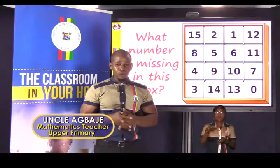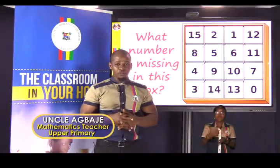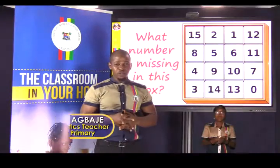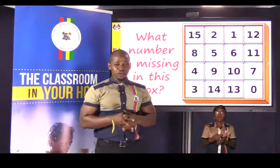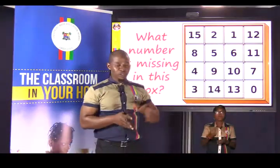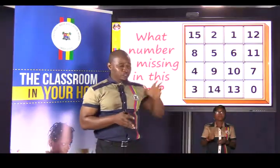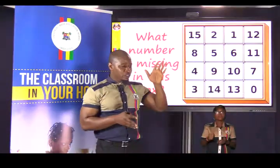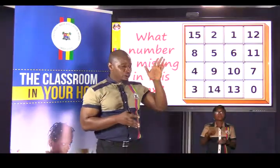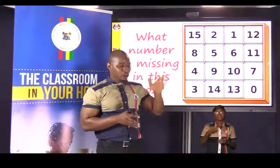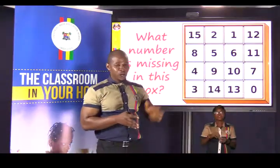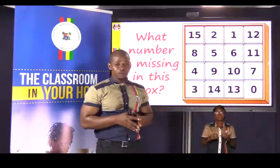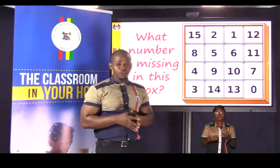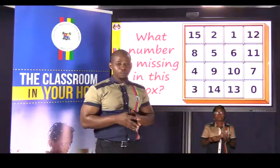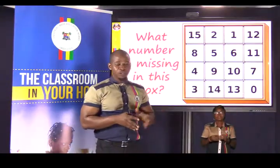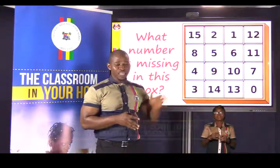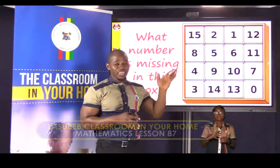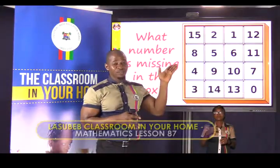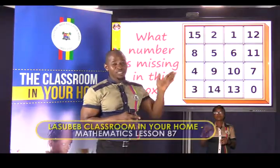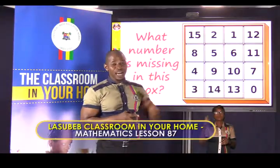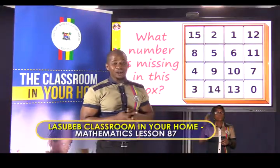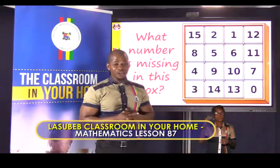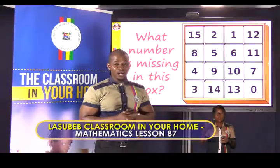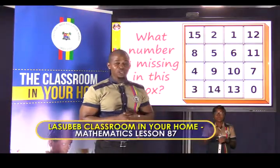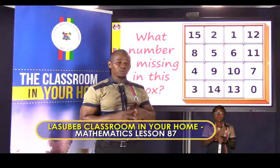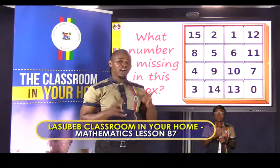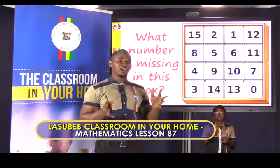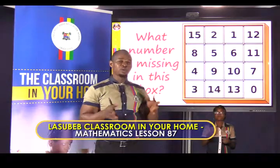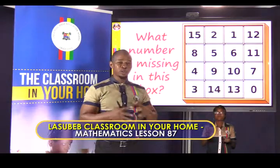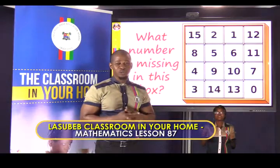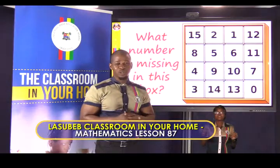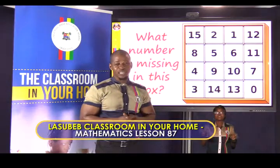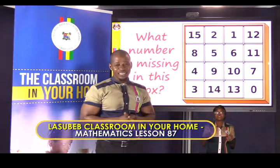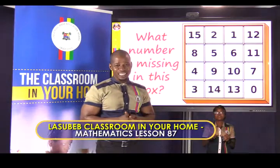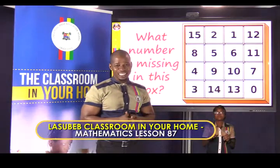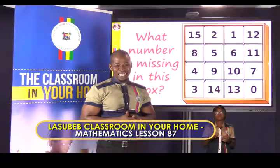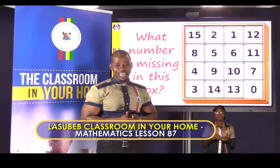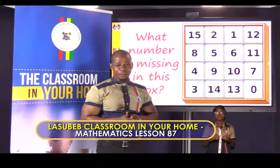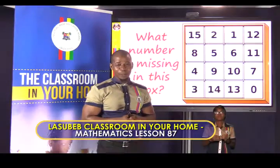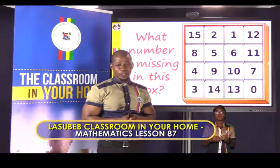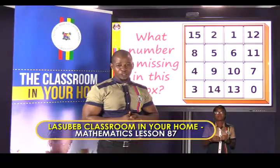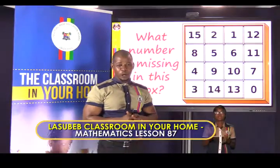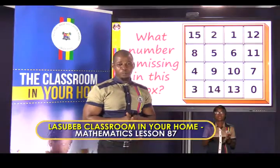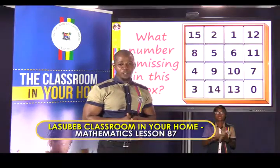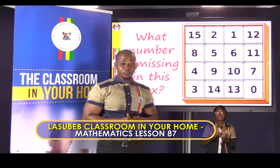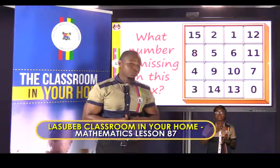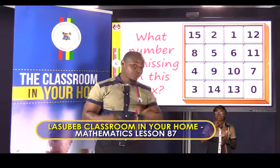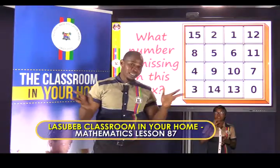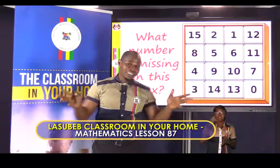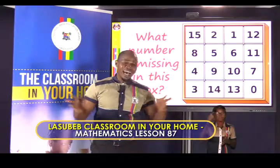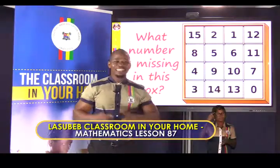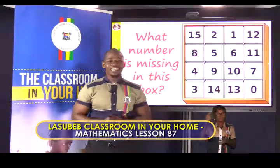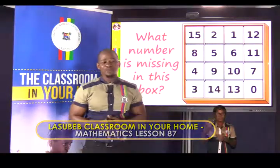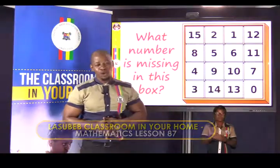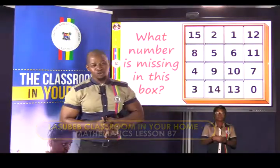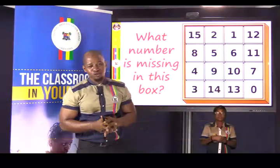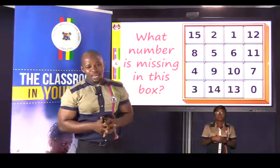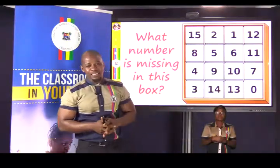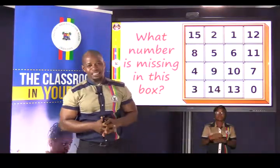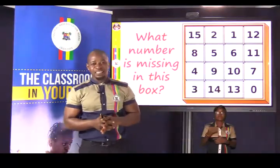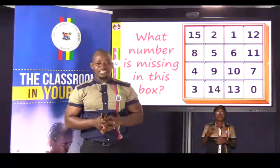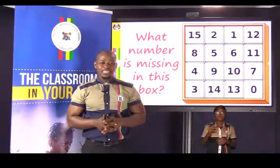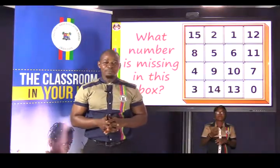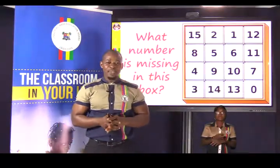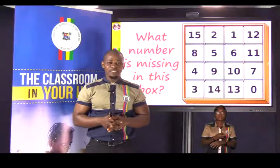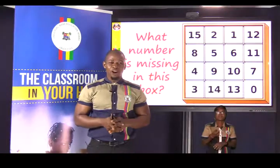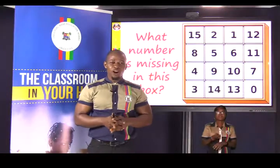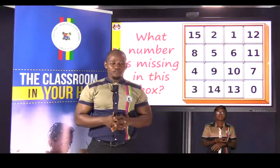all the row of numbers, column of numbers, and even the diagonals will add up to the same number. That's it for